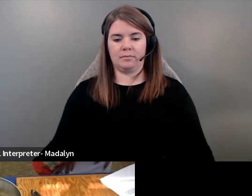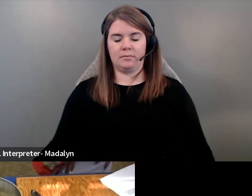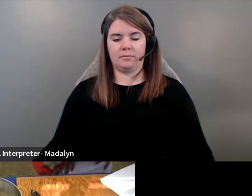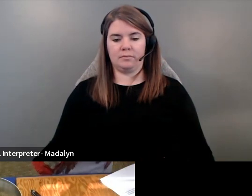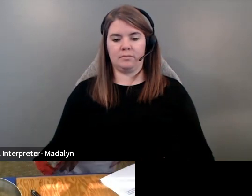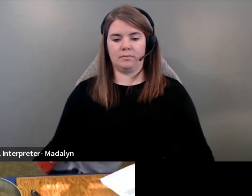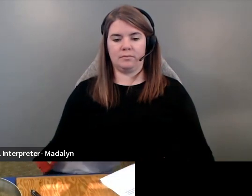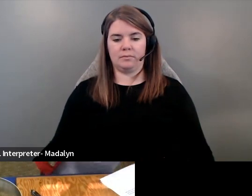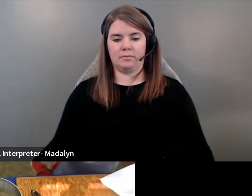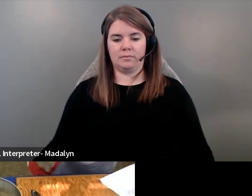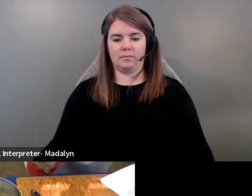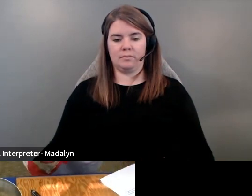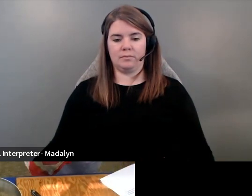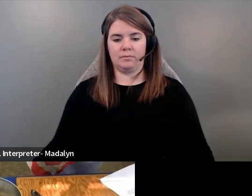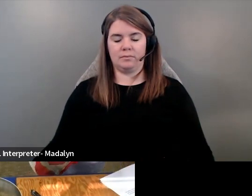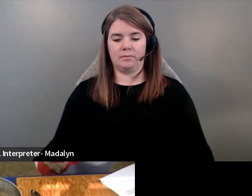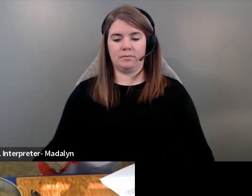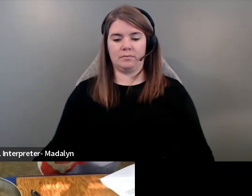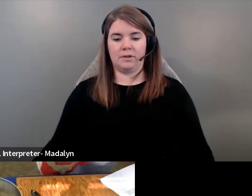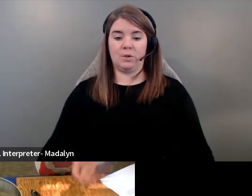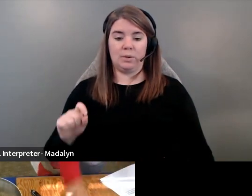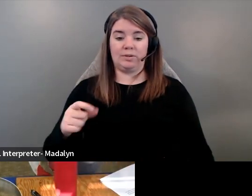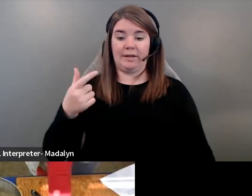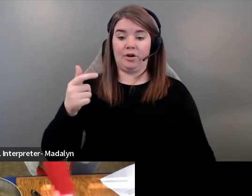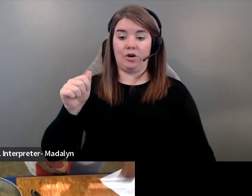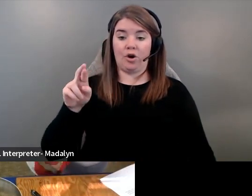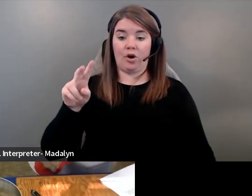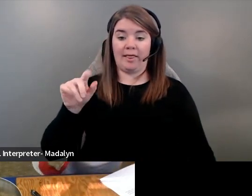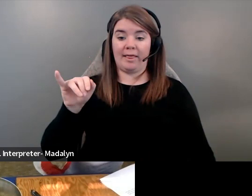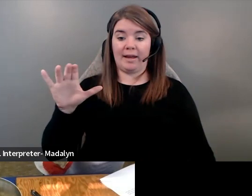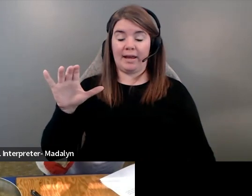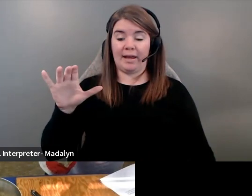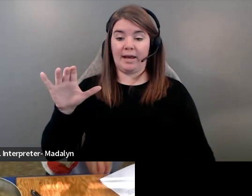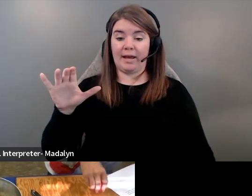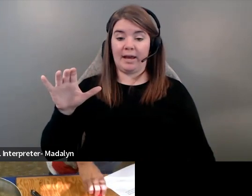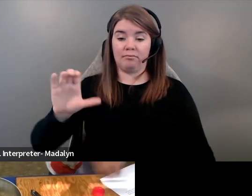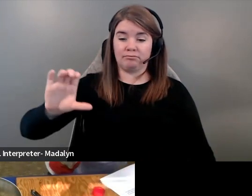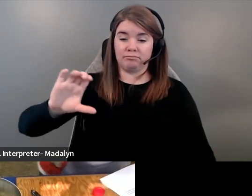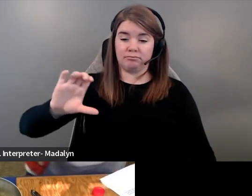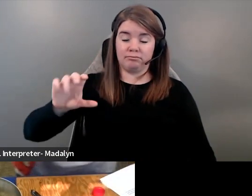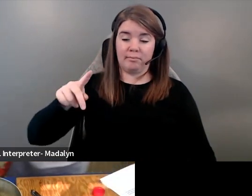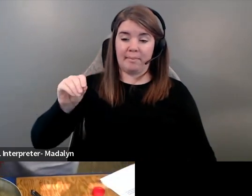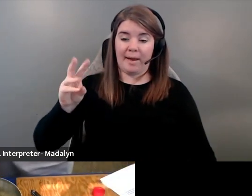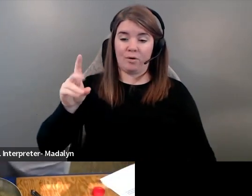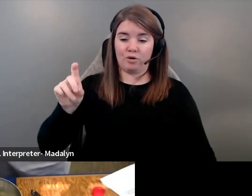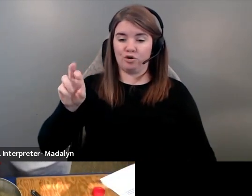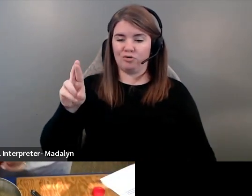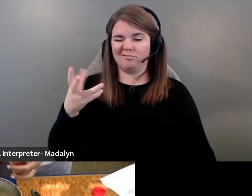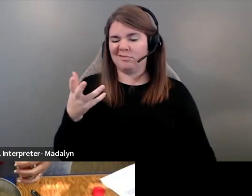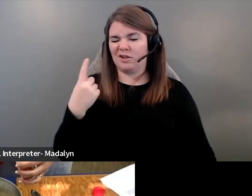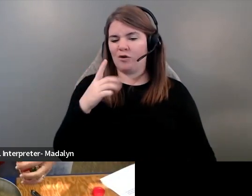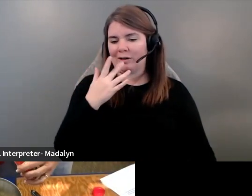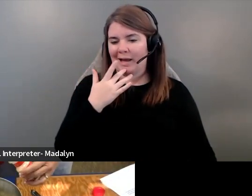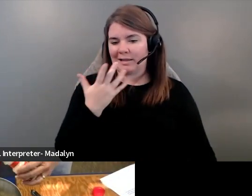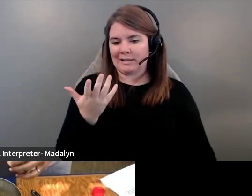Now I'm looking at my recipe. It wants garlic powder. That's to taste. In general, I would do a couple of teaspoons.